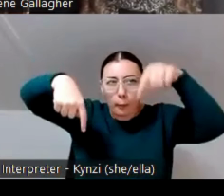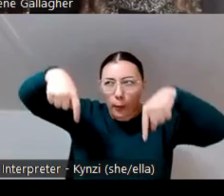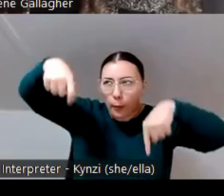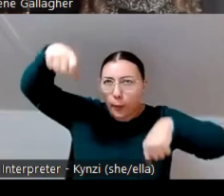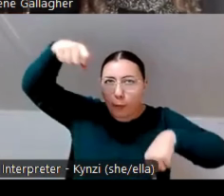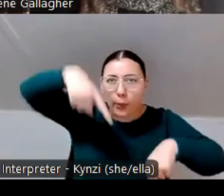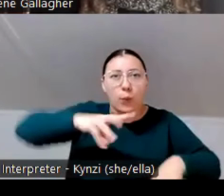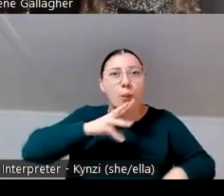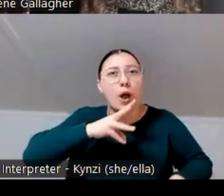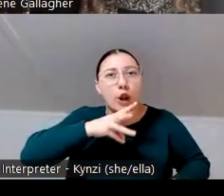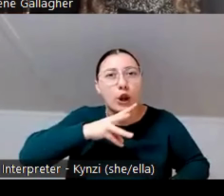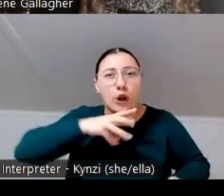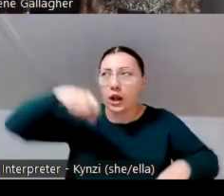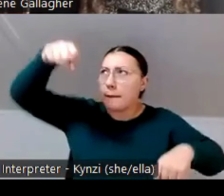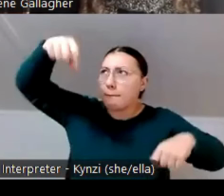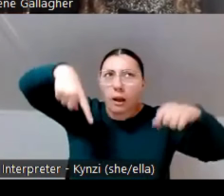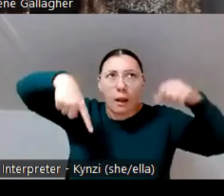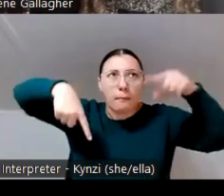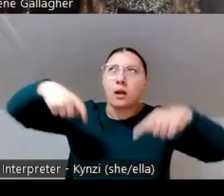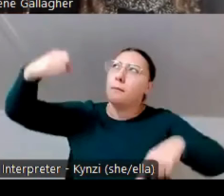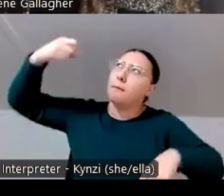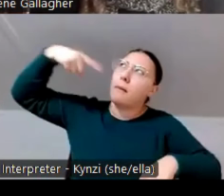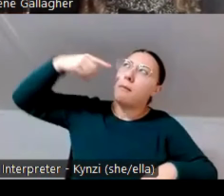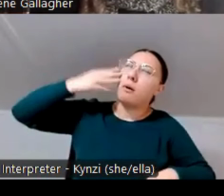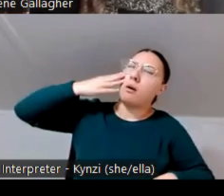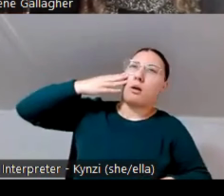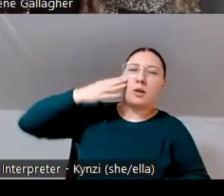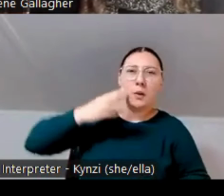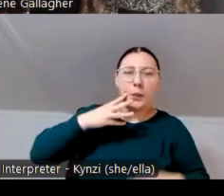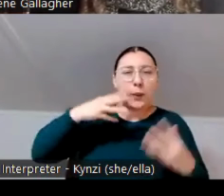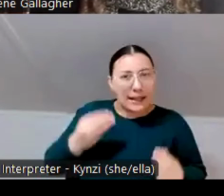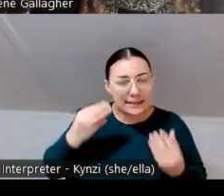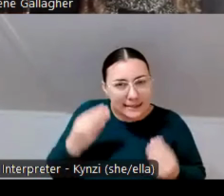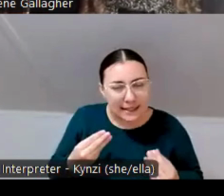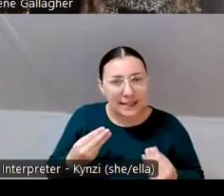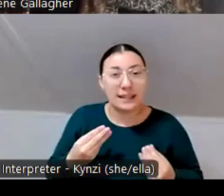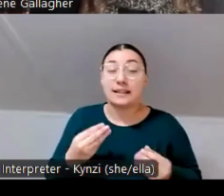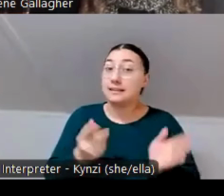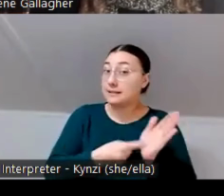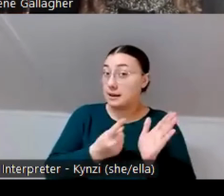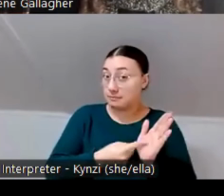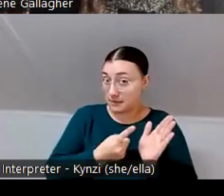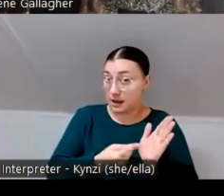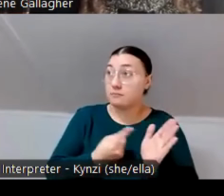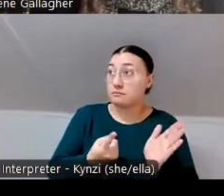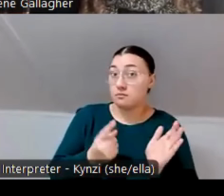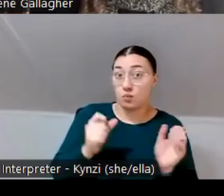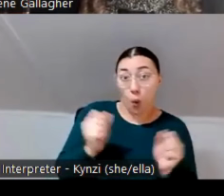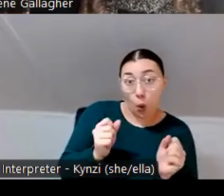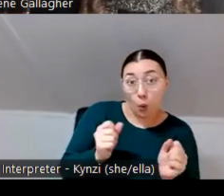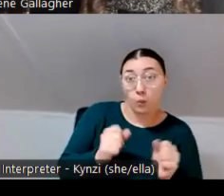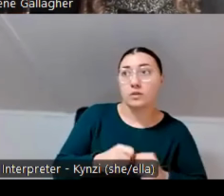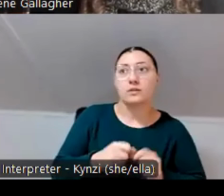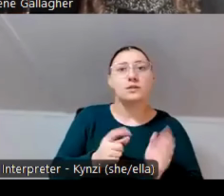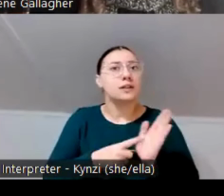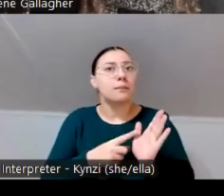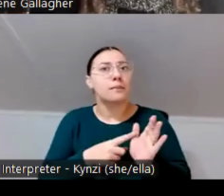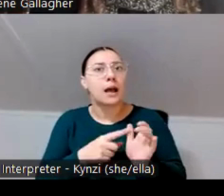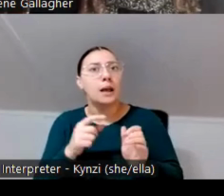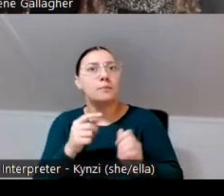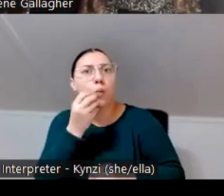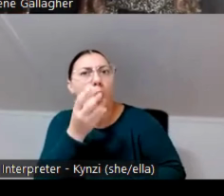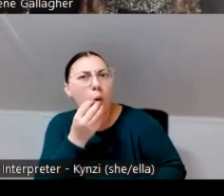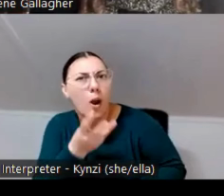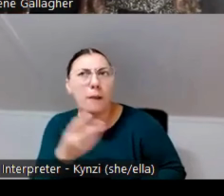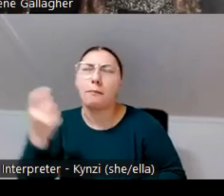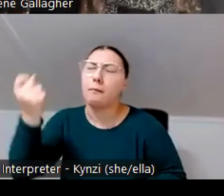wet and it can feel cool or warm. So we talked about the clouds with